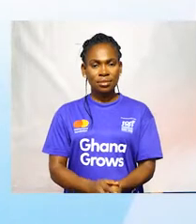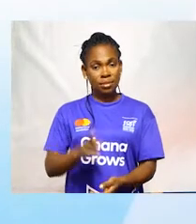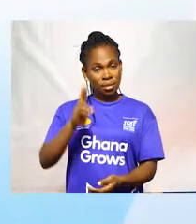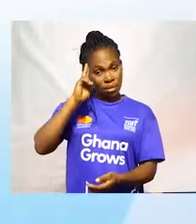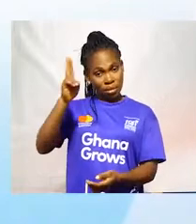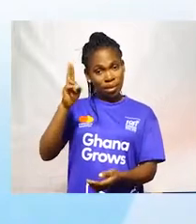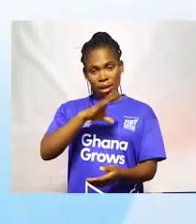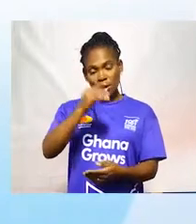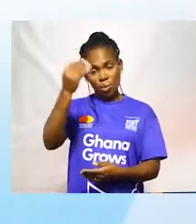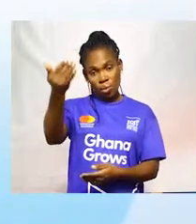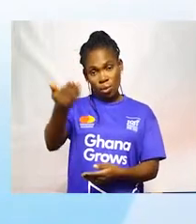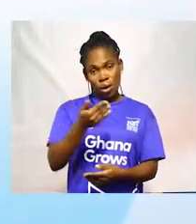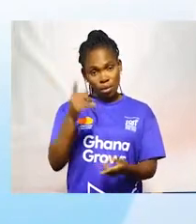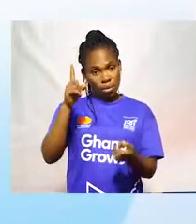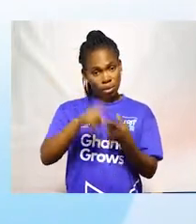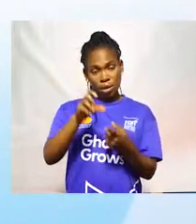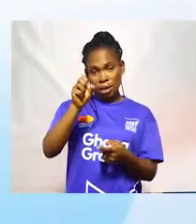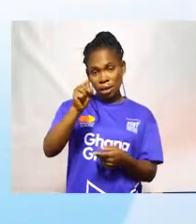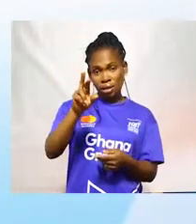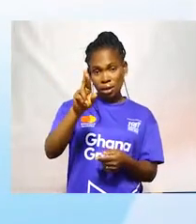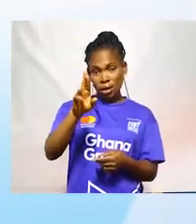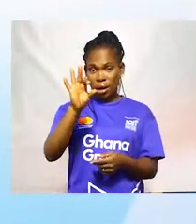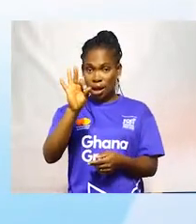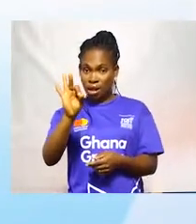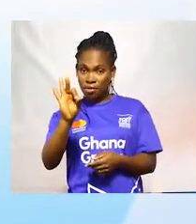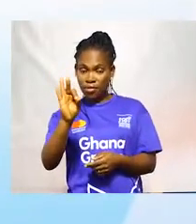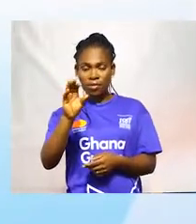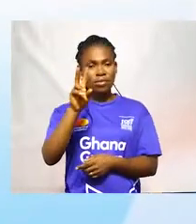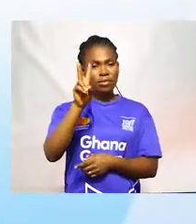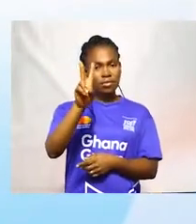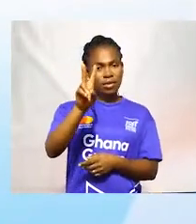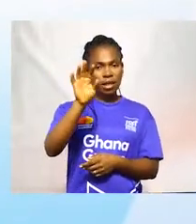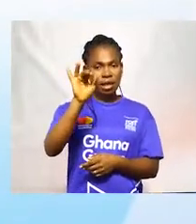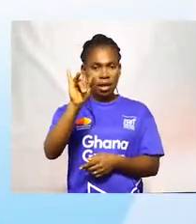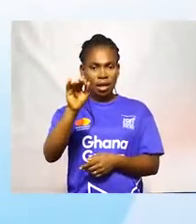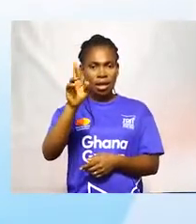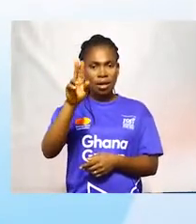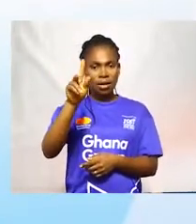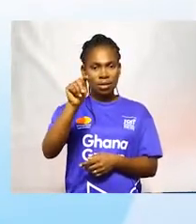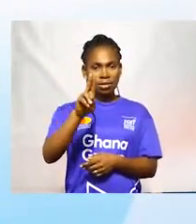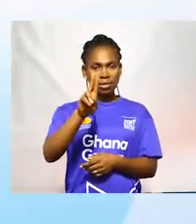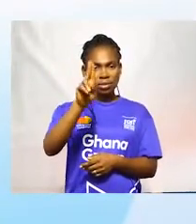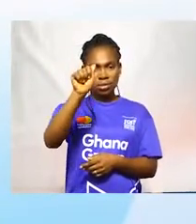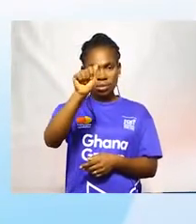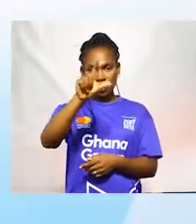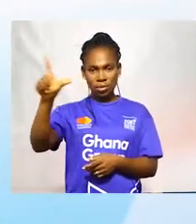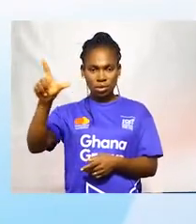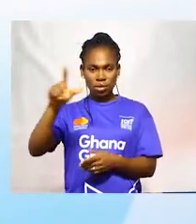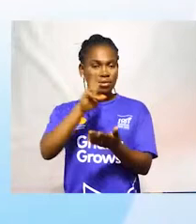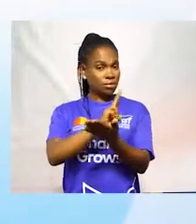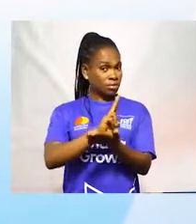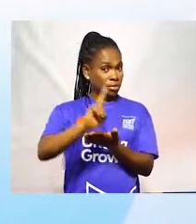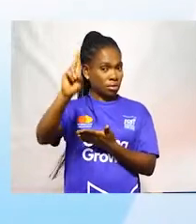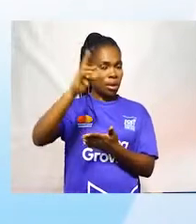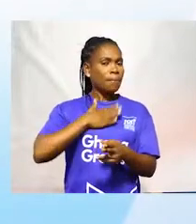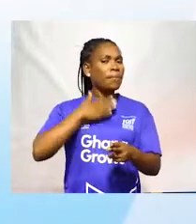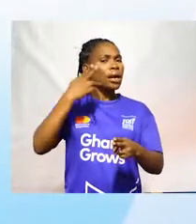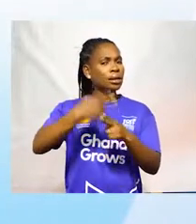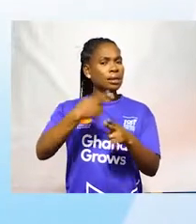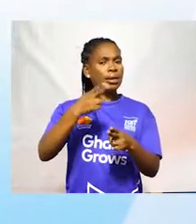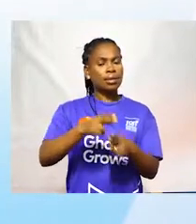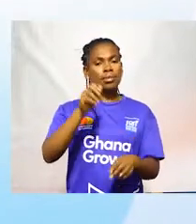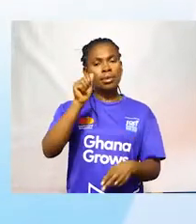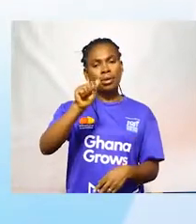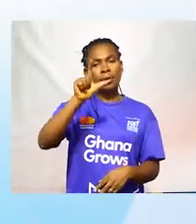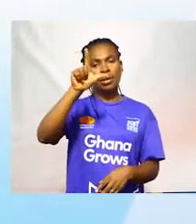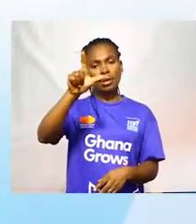Hello and welcome to Springboard, your virtual university. My name is Albert Okran, welcoming you on behalf of Team Springboard. This is your most